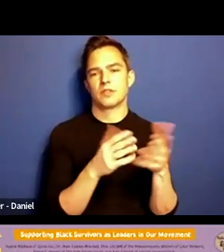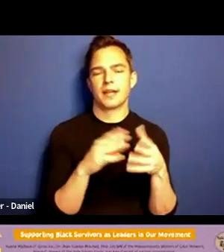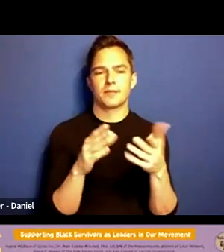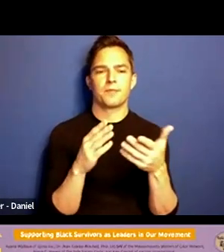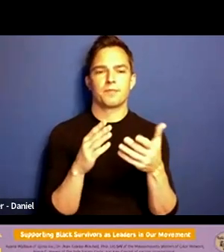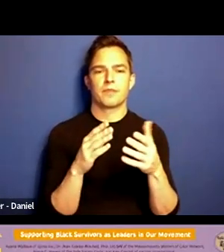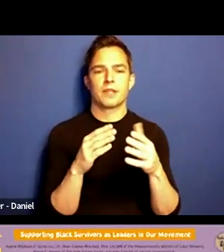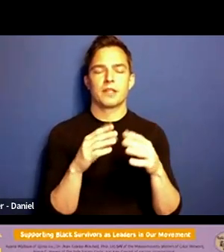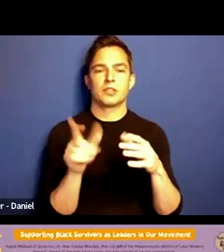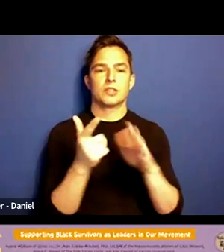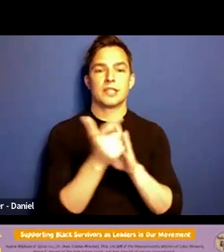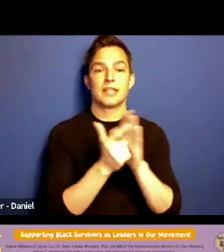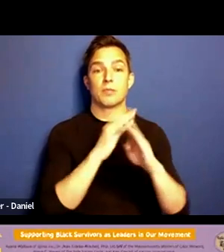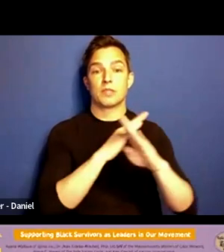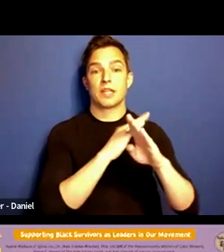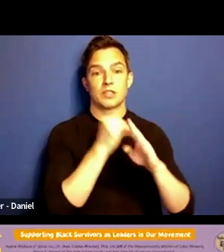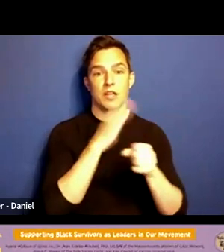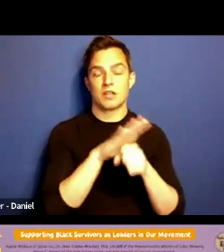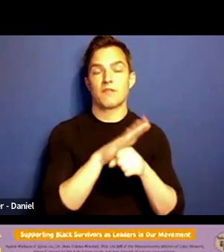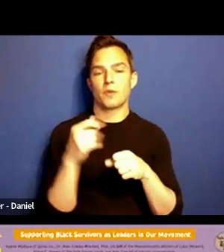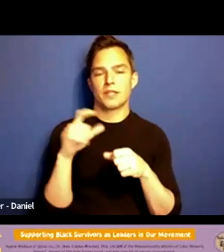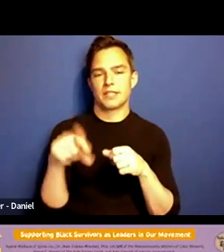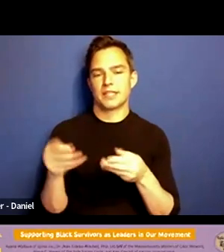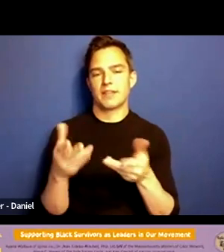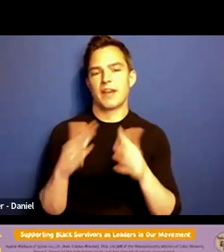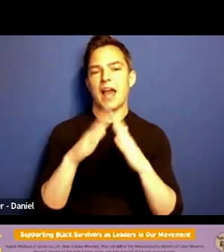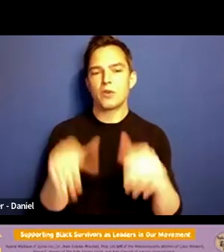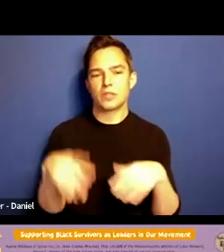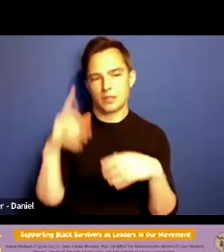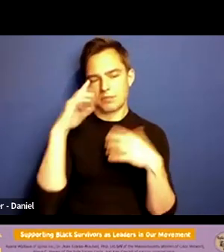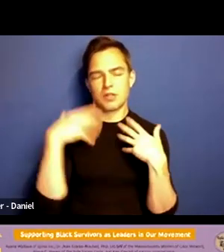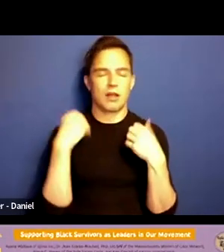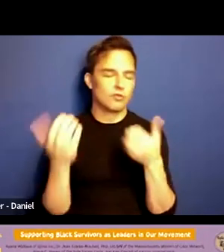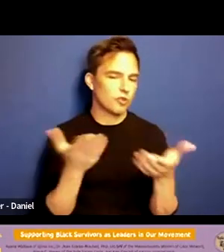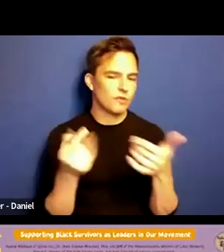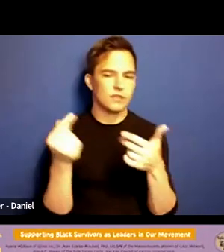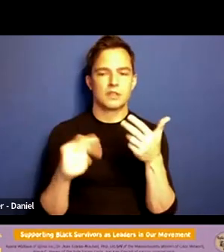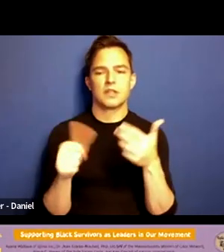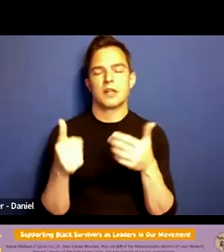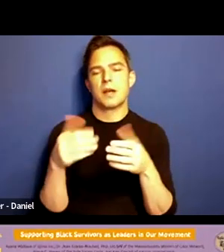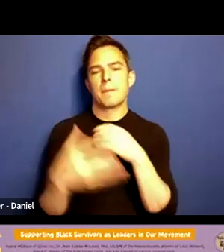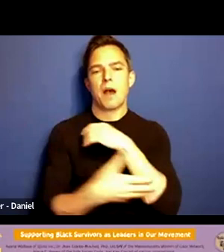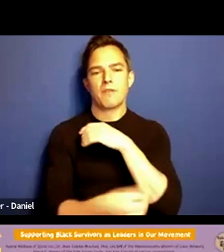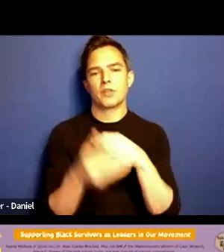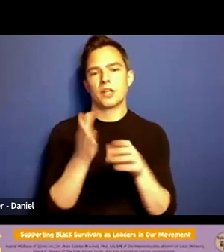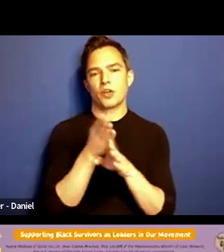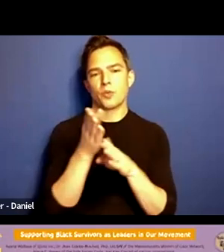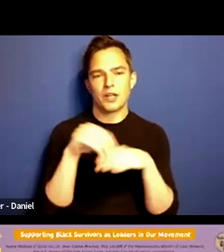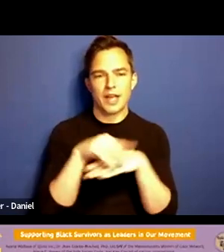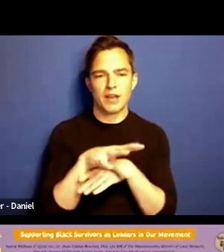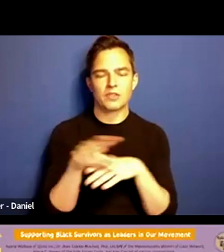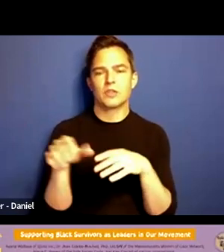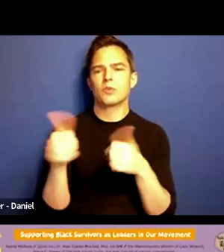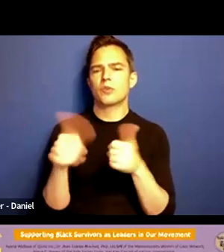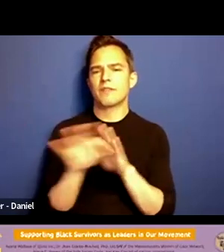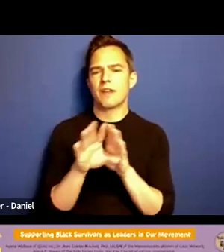enough. They also have to give them housing and mental health services and deal with poverty and career counseling. And we try to find other organizations that are